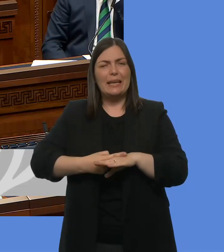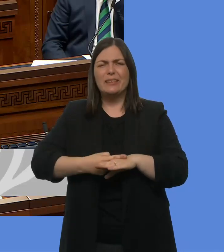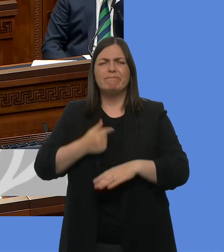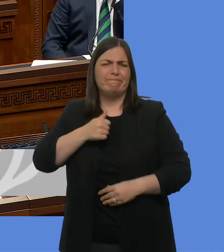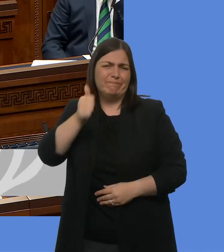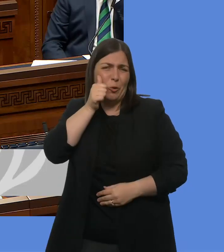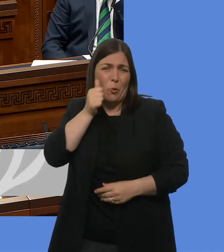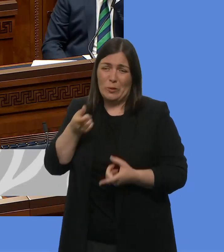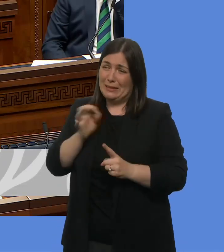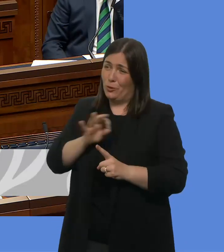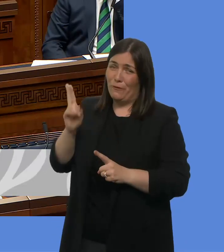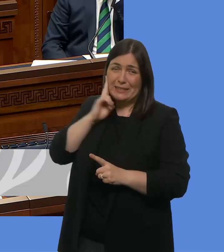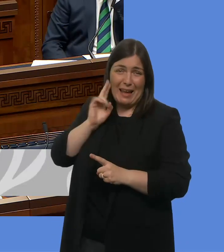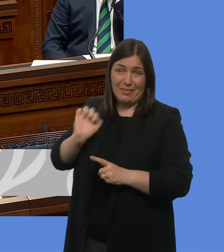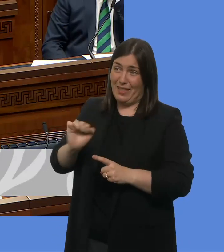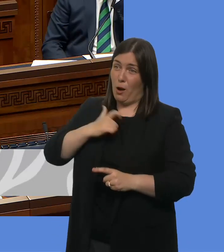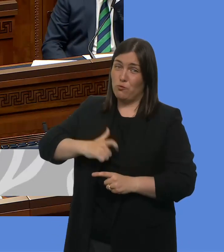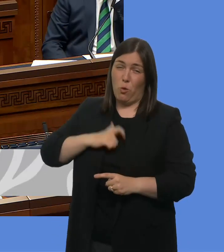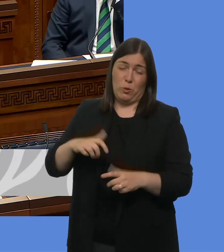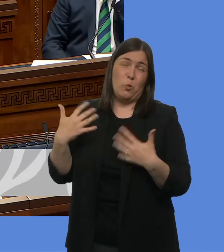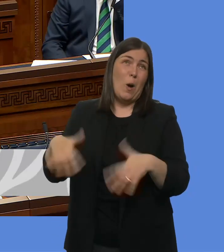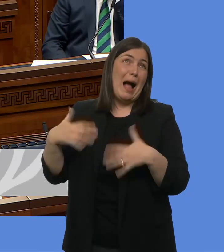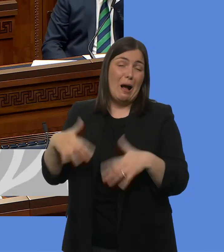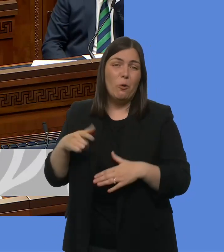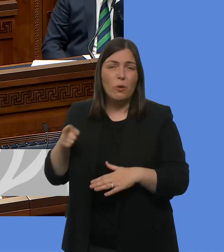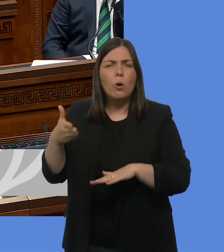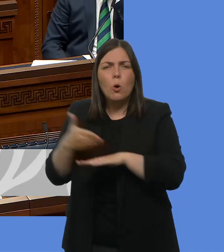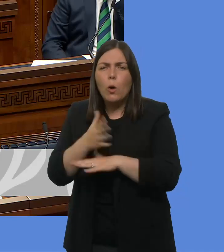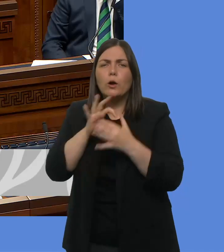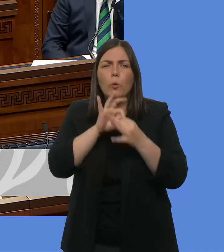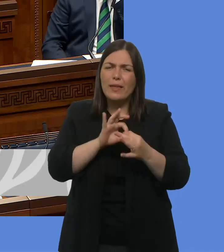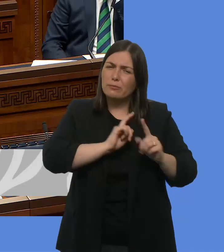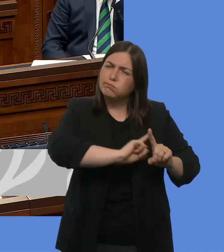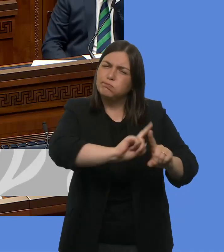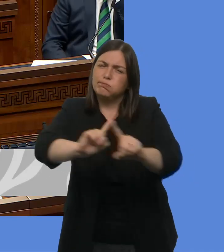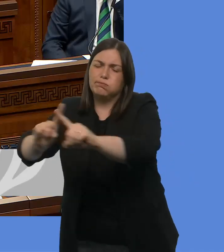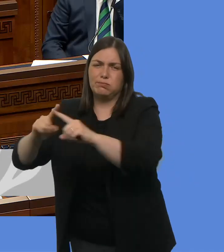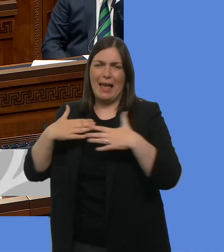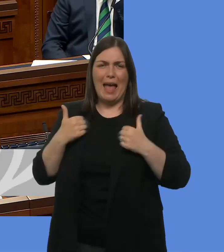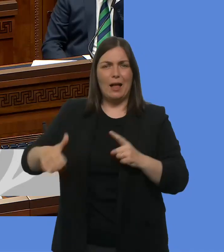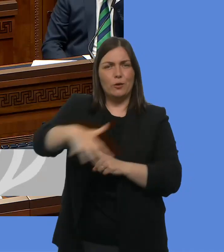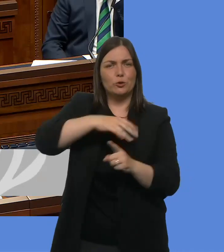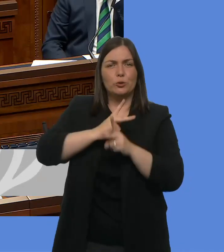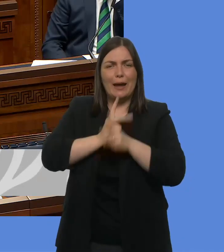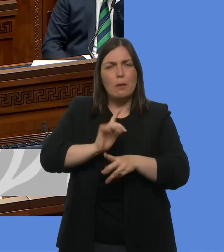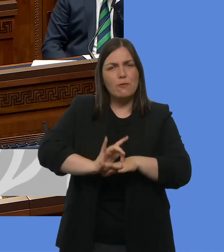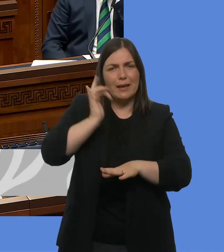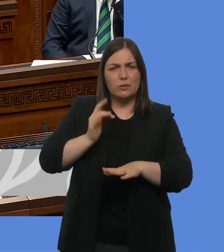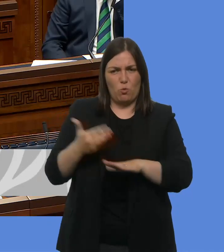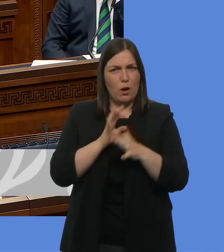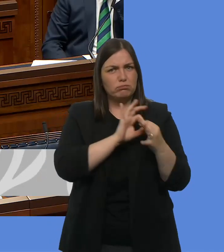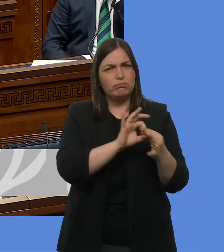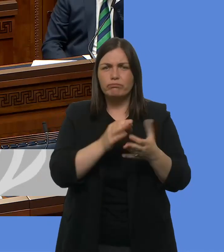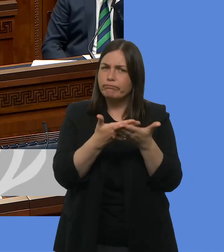play a unique and indispensable role by collaborating with a wide range of health and social care professionals to ensure that deaf children